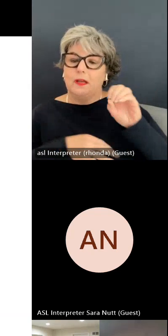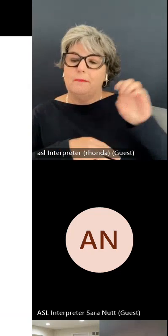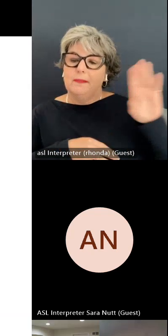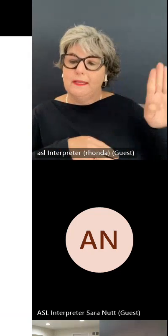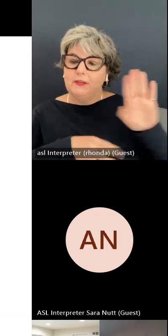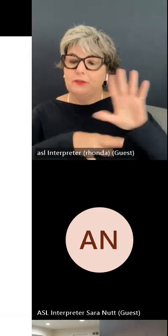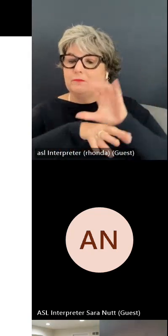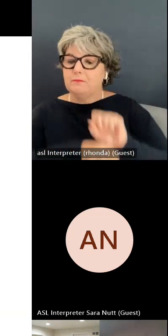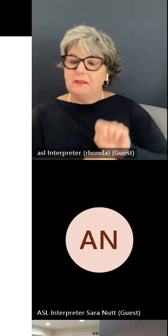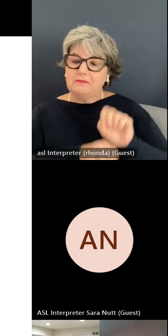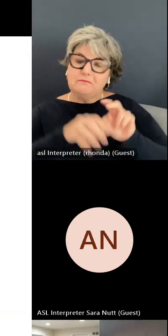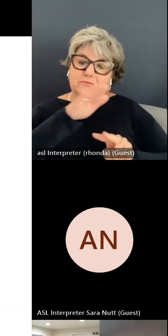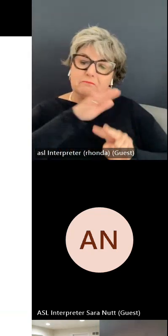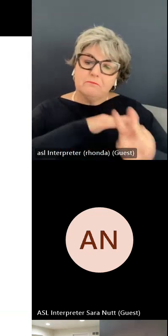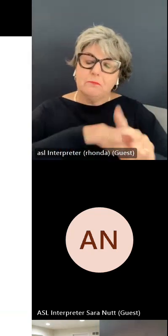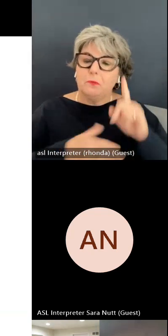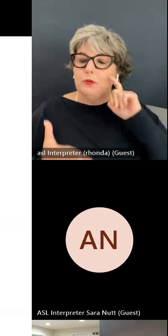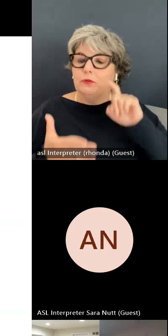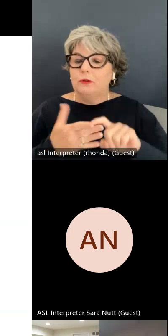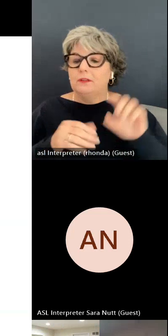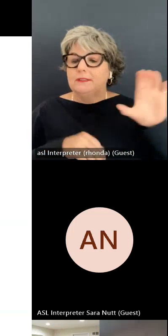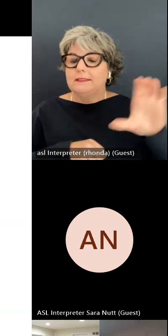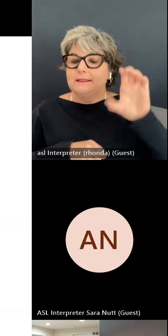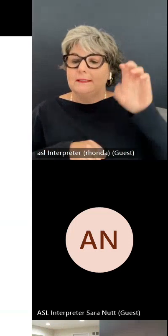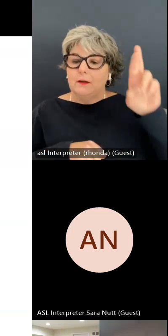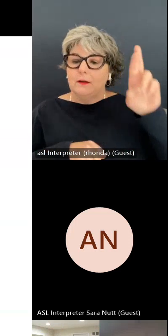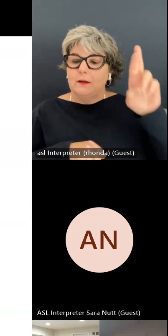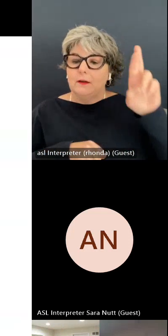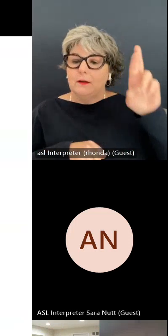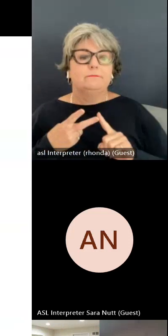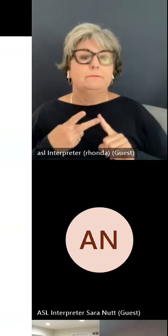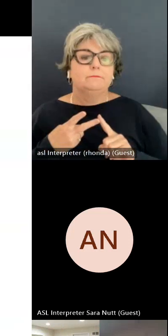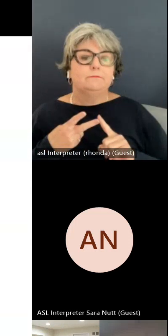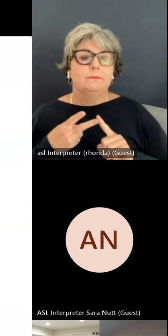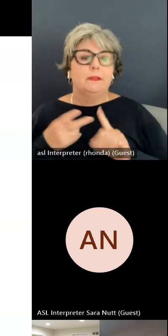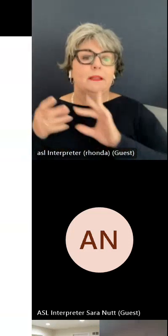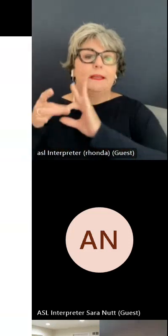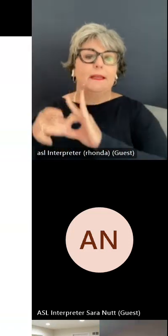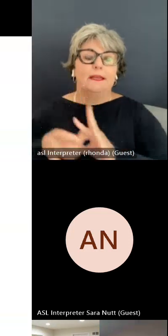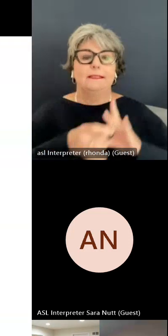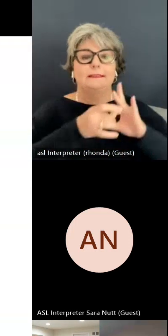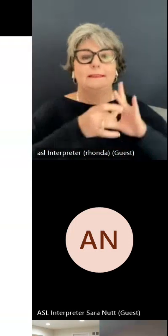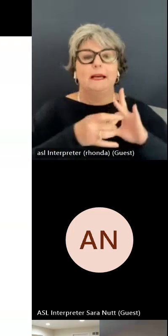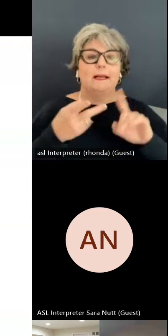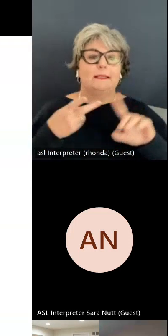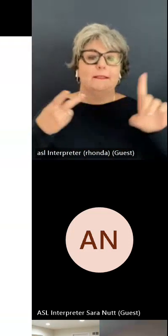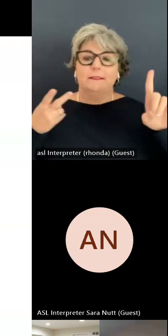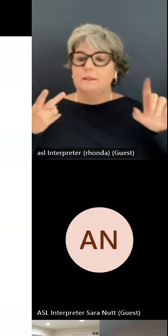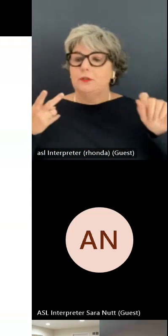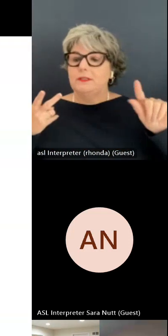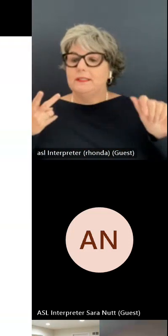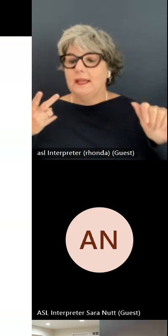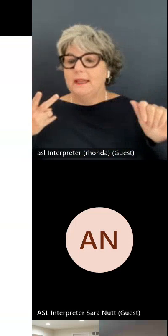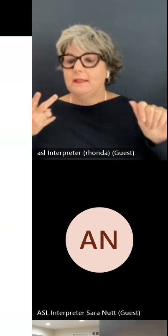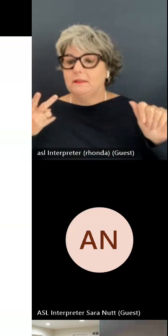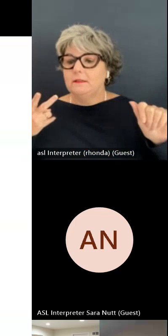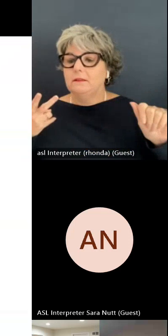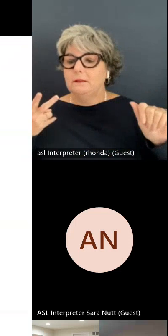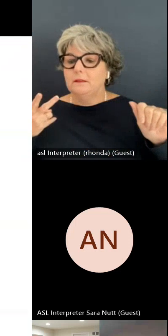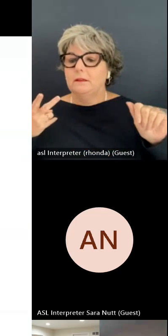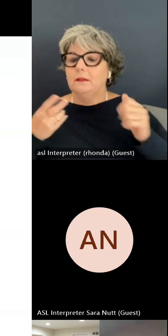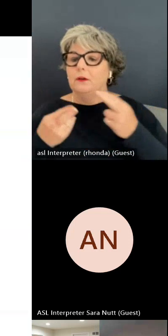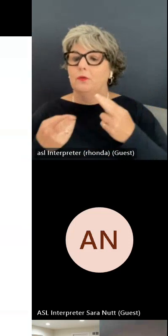patterns for when you do your continuing resolution. And then it ties it to the data to the Statement of Budgetary